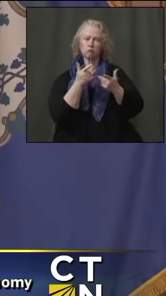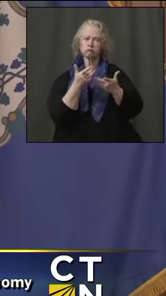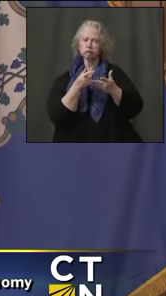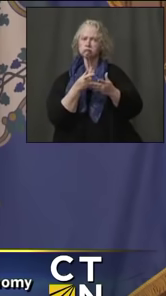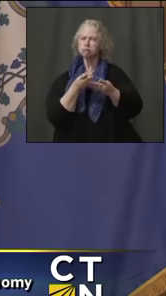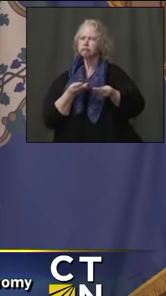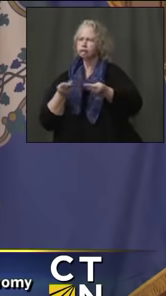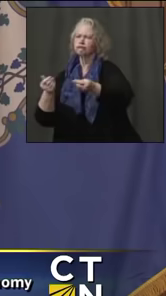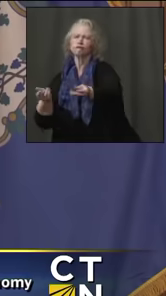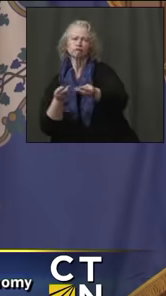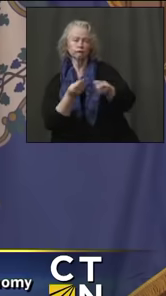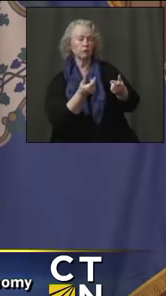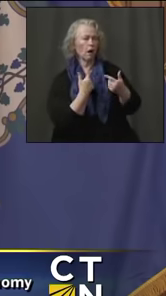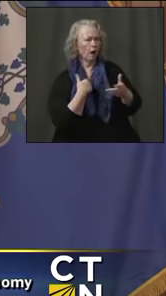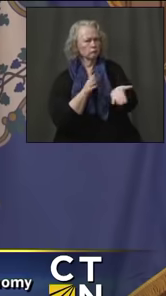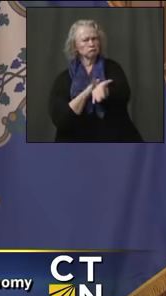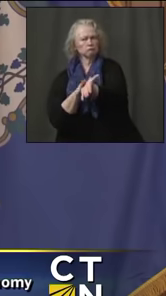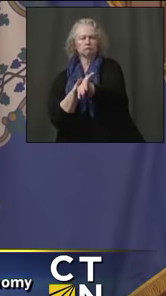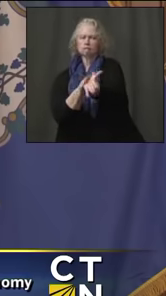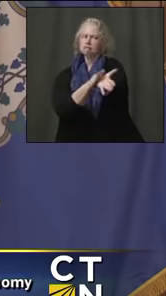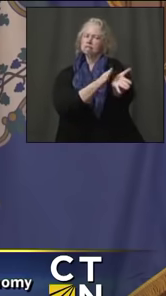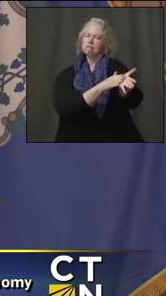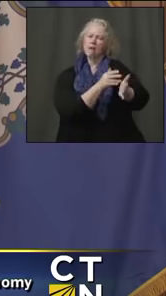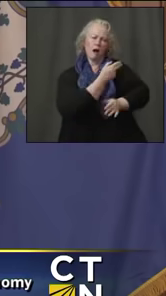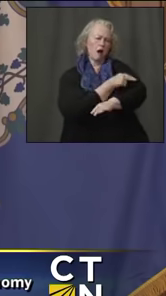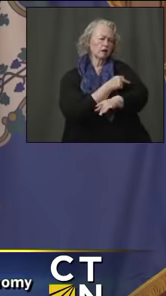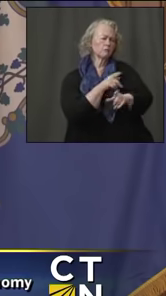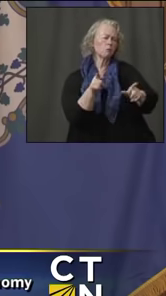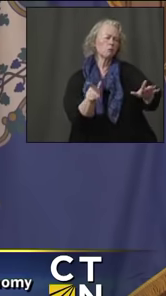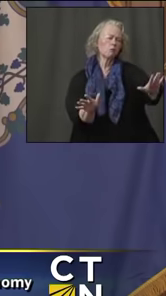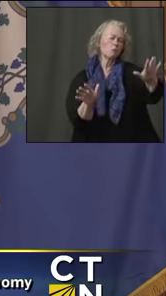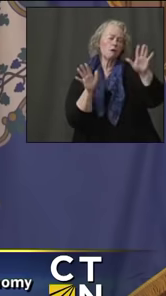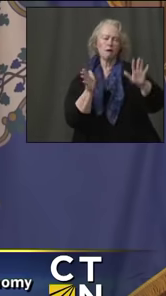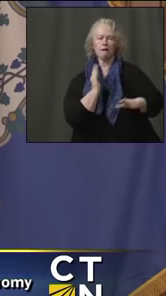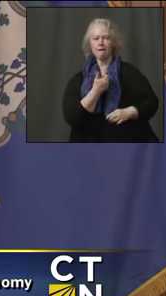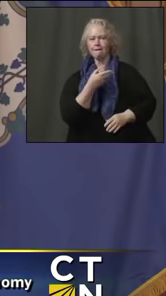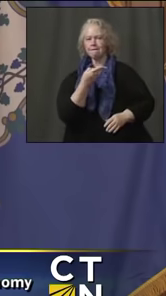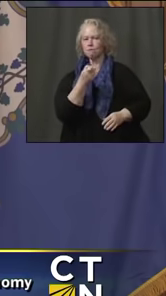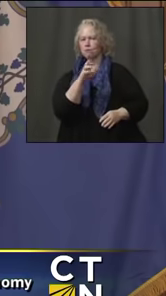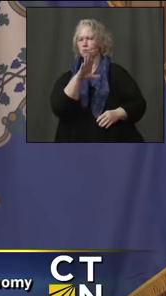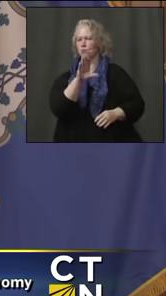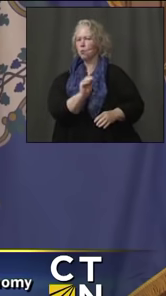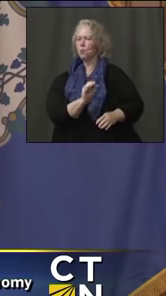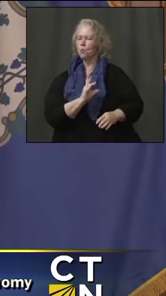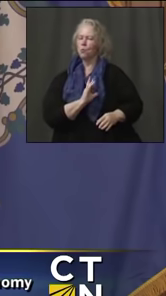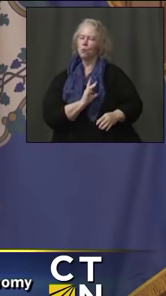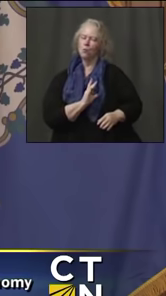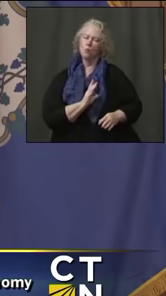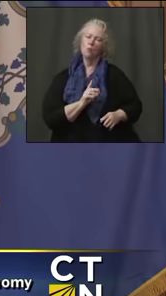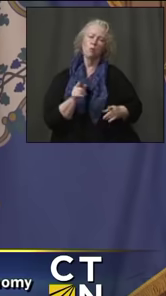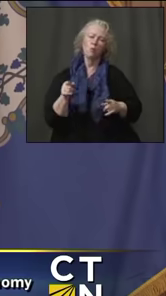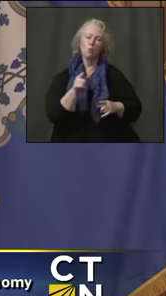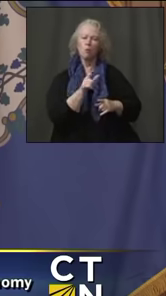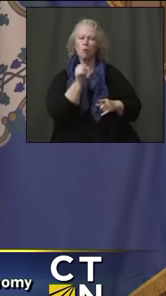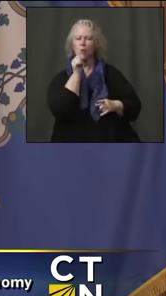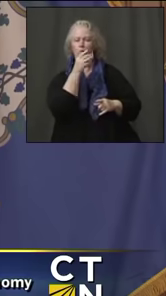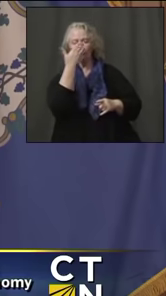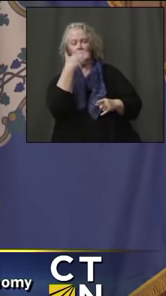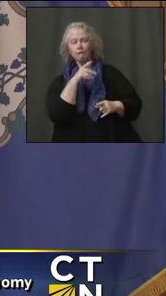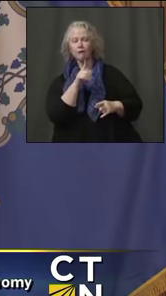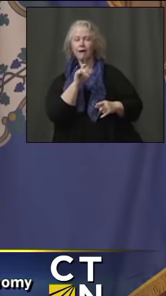They've been heroic, by the way, in getting through this, just like every single hospital worker and frontline responder has been.